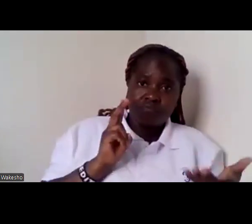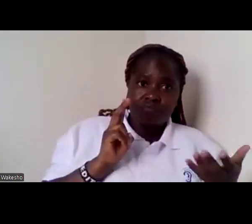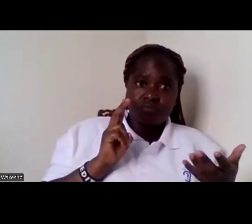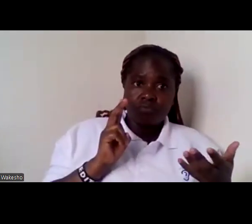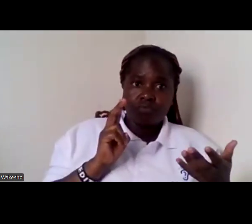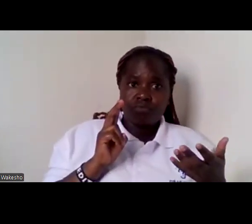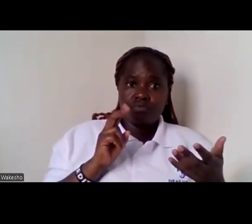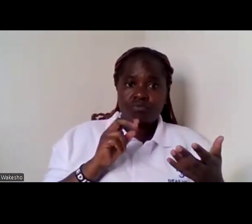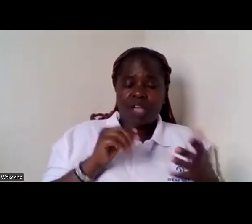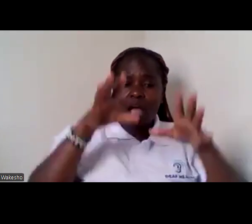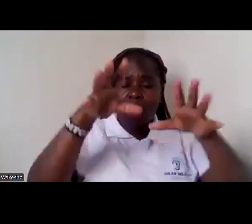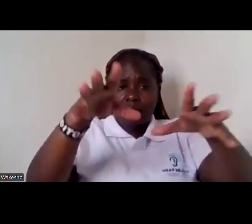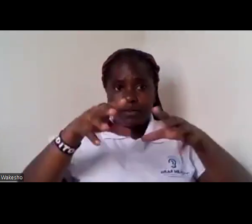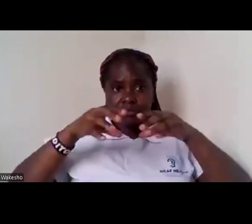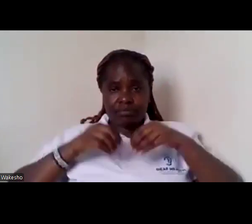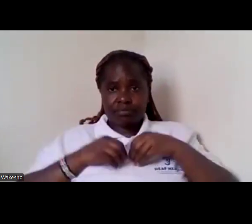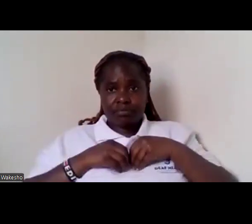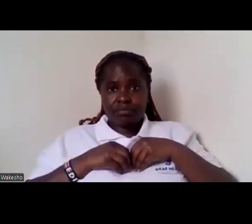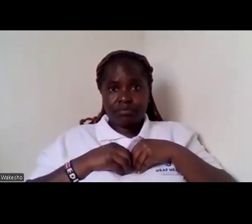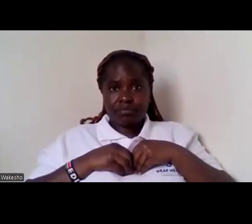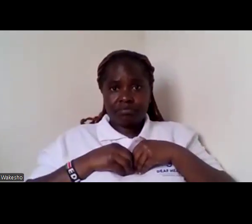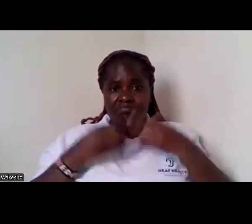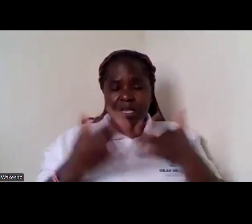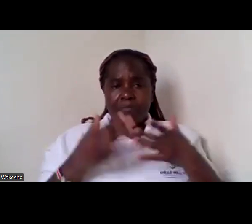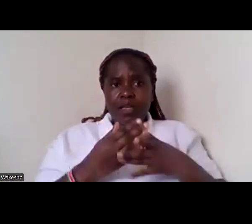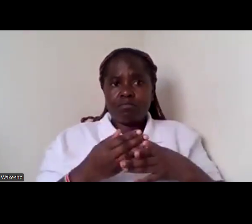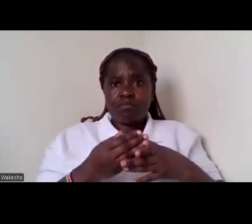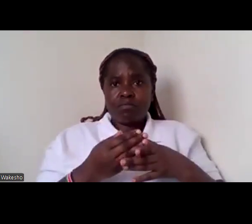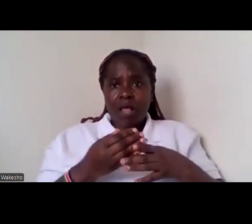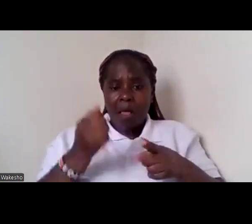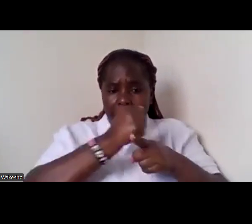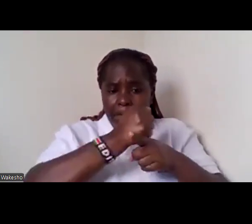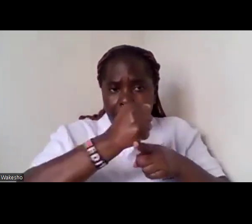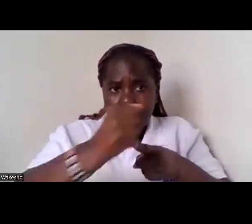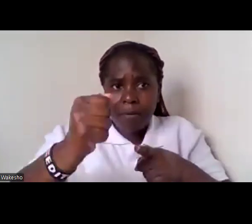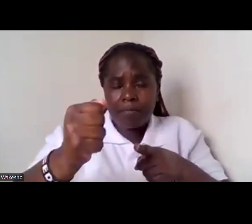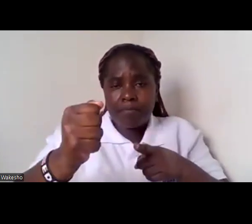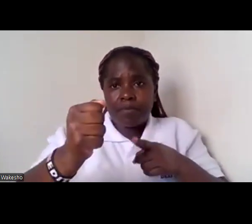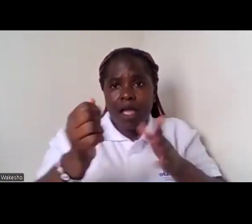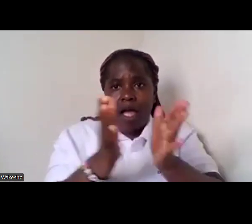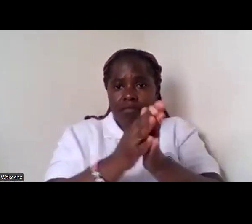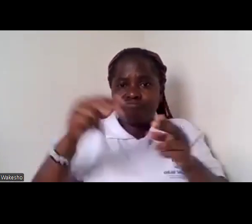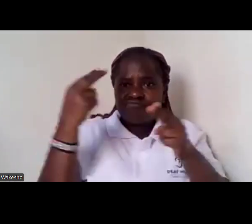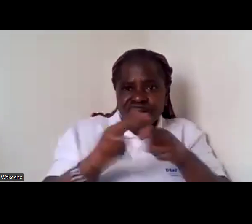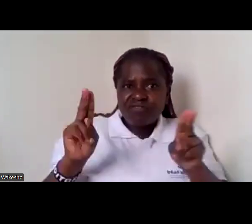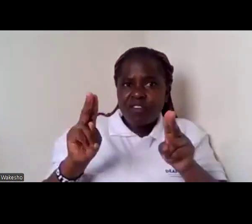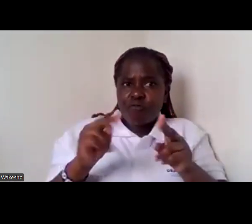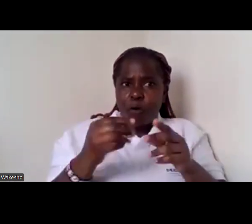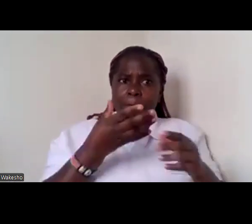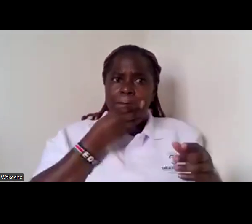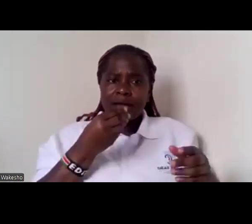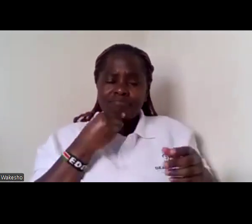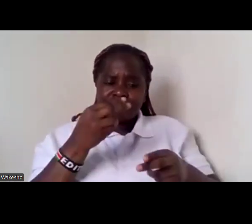not receptive to implantation of the egg and sperm. And they